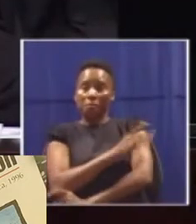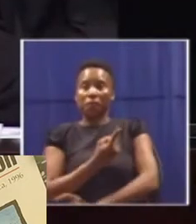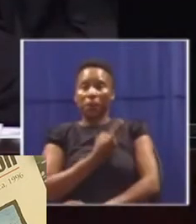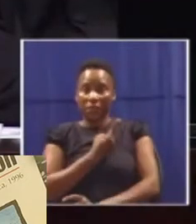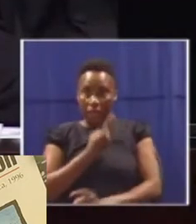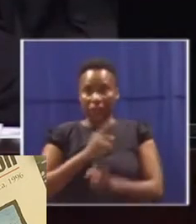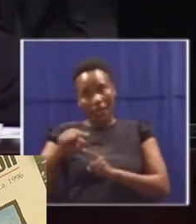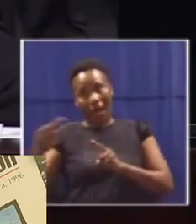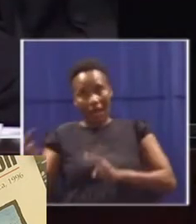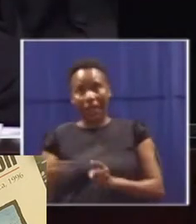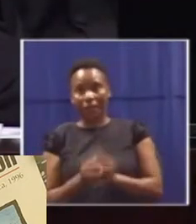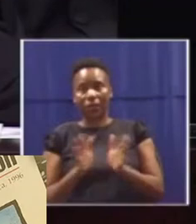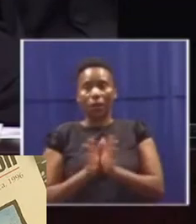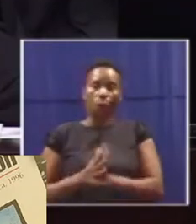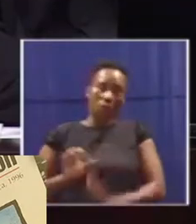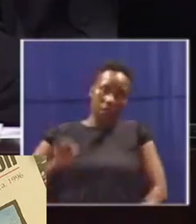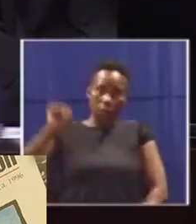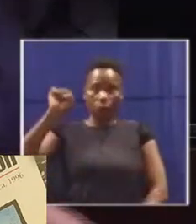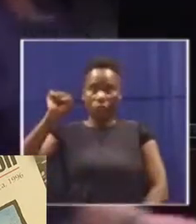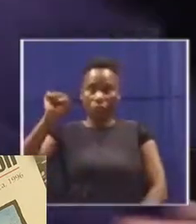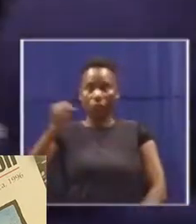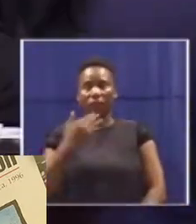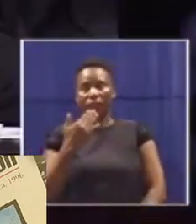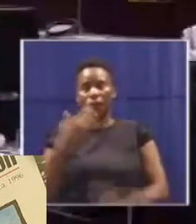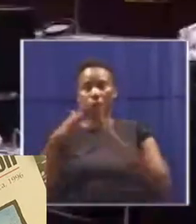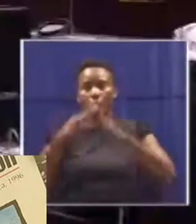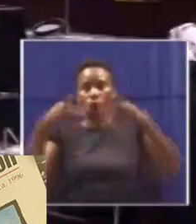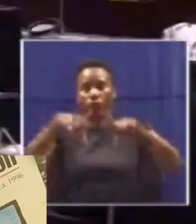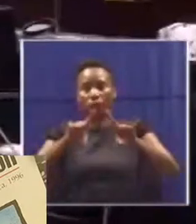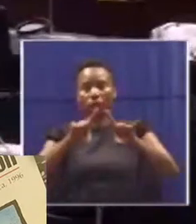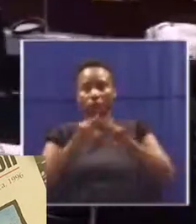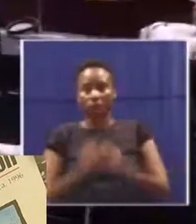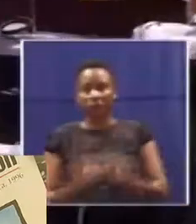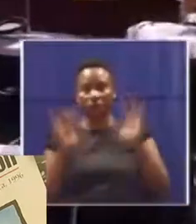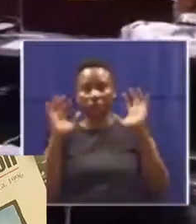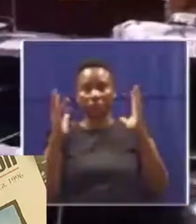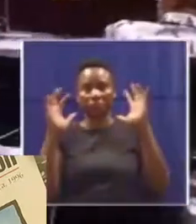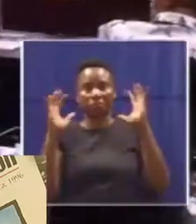we salute you. I thank you, House Chair. Thank you.